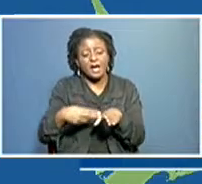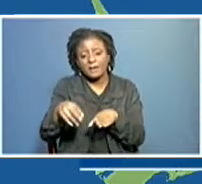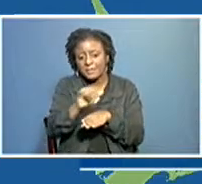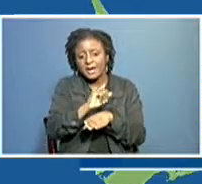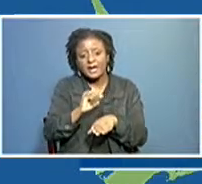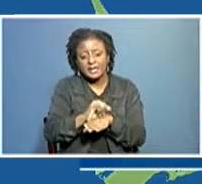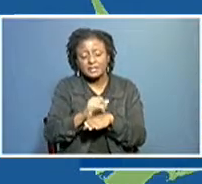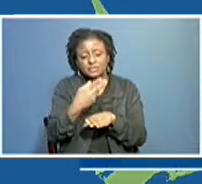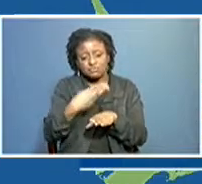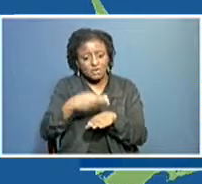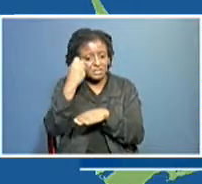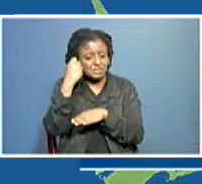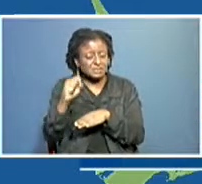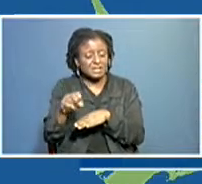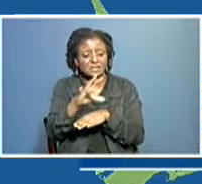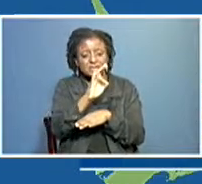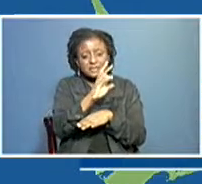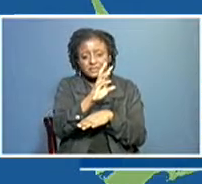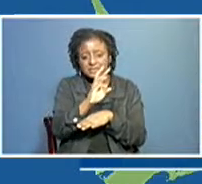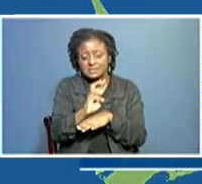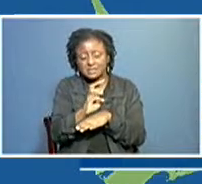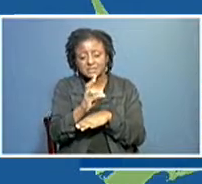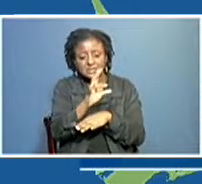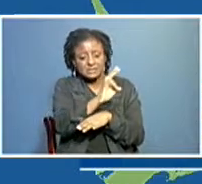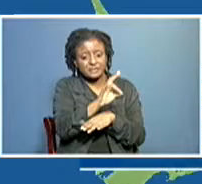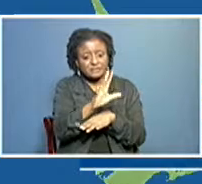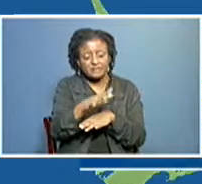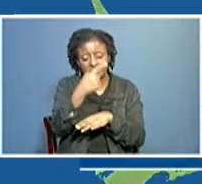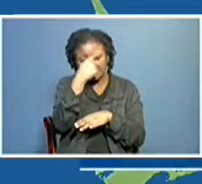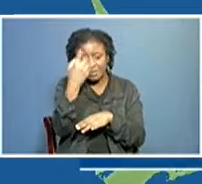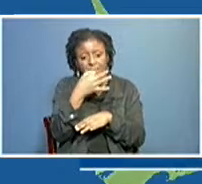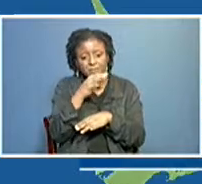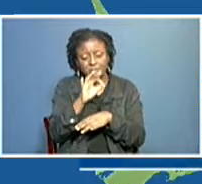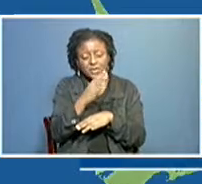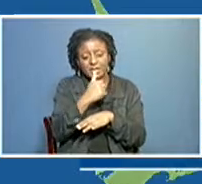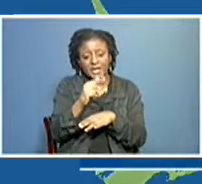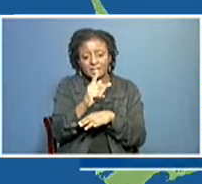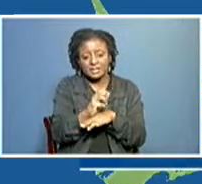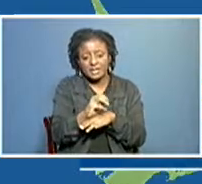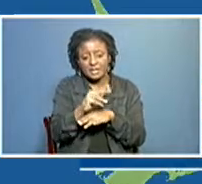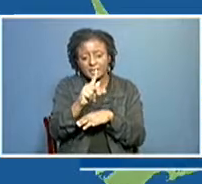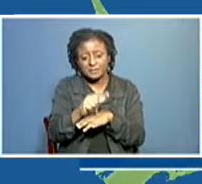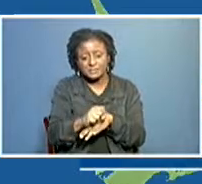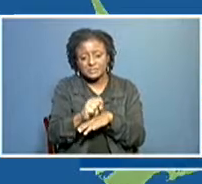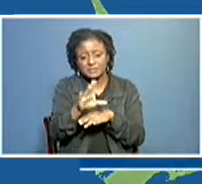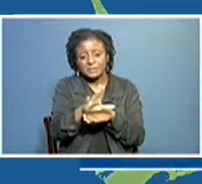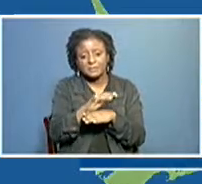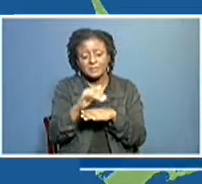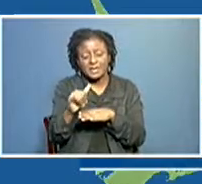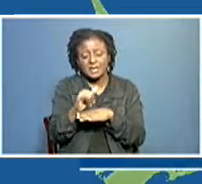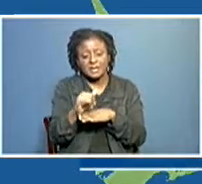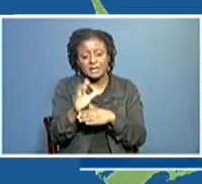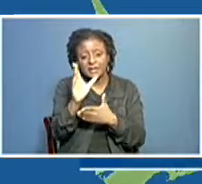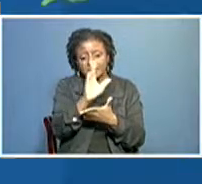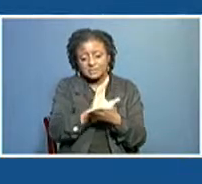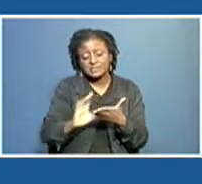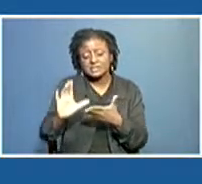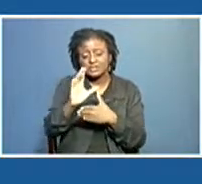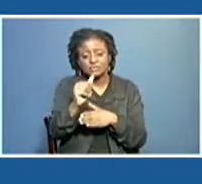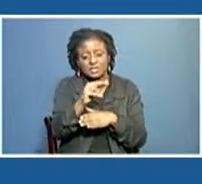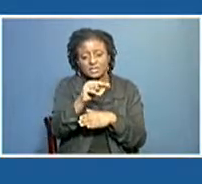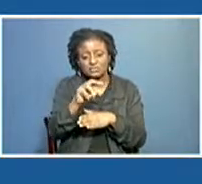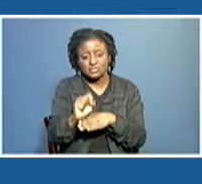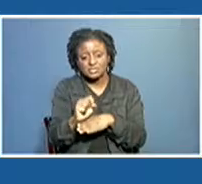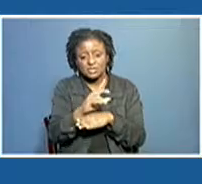Rock Sound, Eleuthera, 76 degrees, 75 in Black Point, Exuma, and Camp Space at Andros. Fresh Creek, Central Landers also at